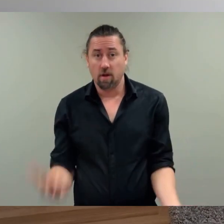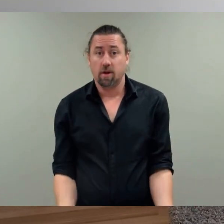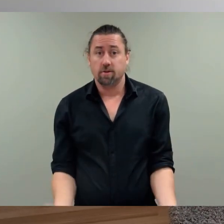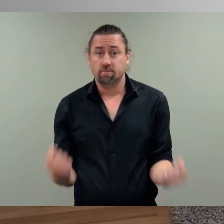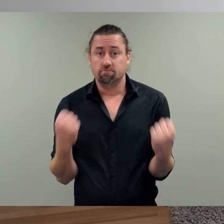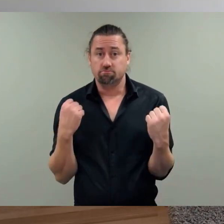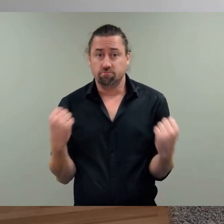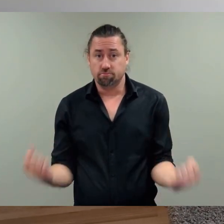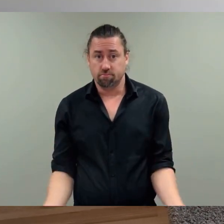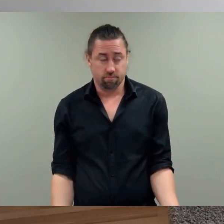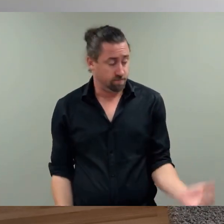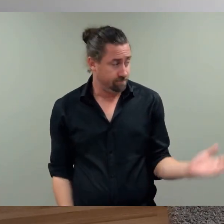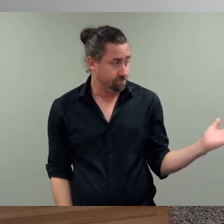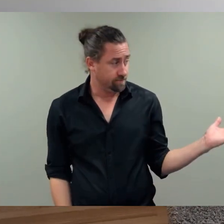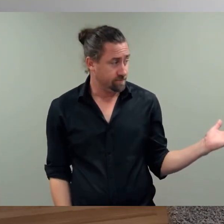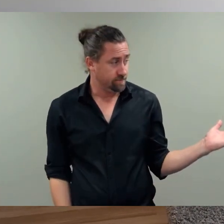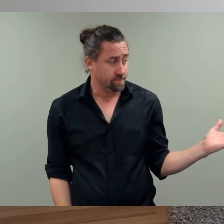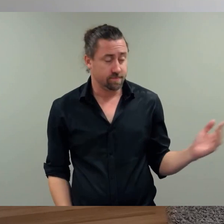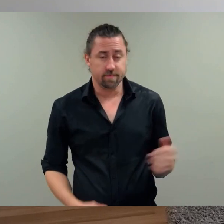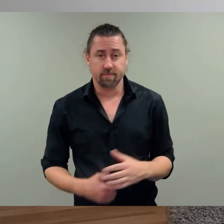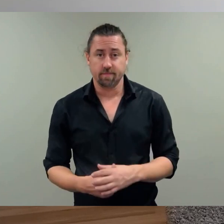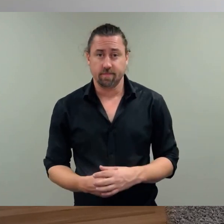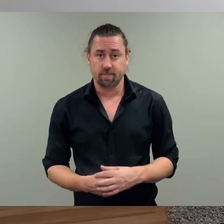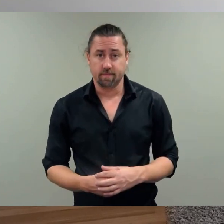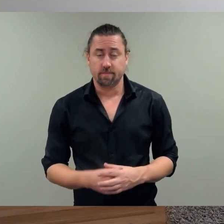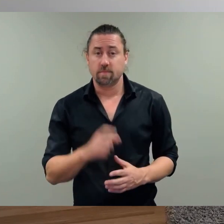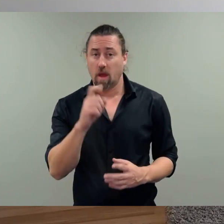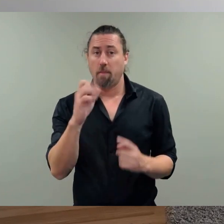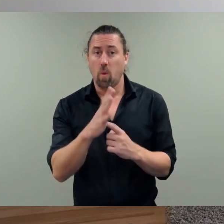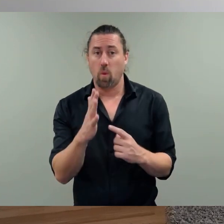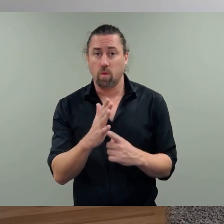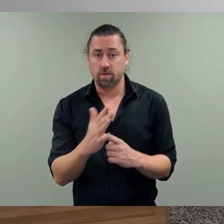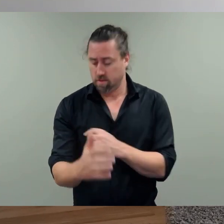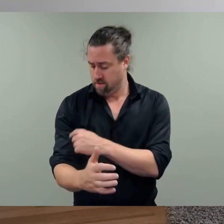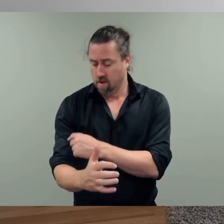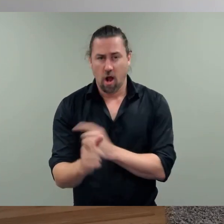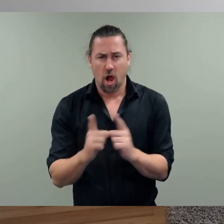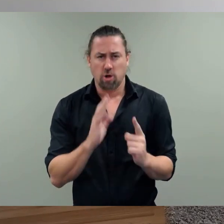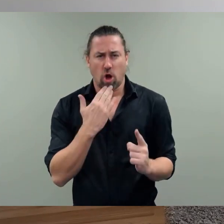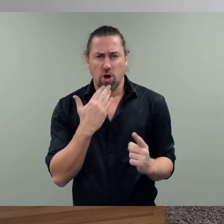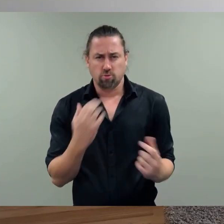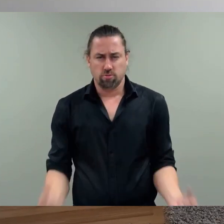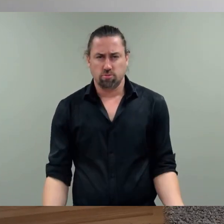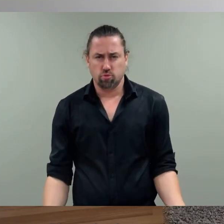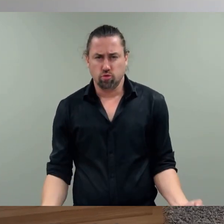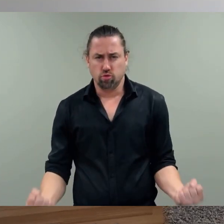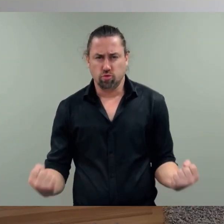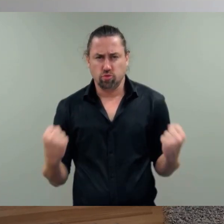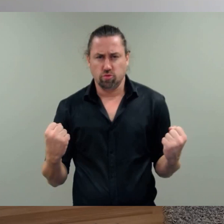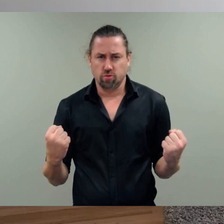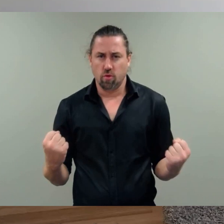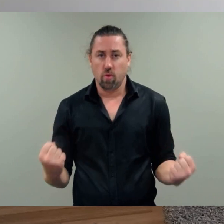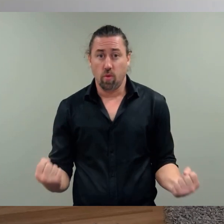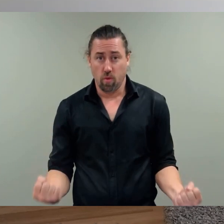a curling motion from the sides of the body to the front of the shoulders, while keeping tension in your bicep muscle.